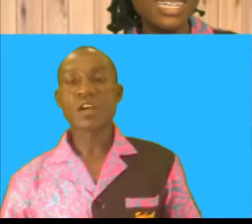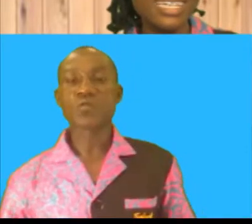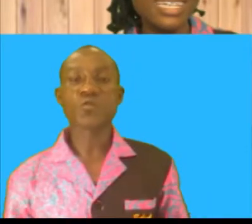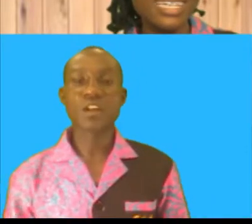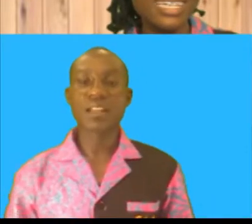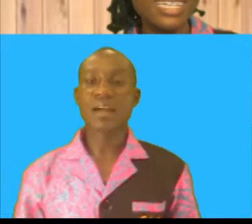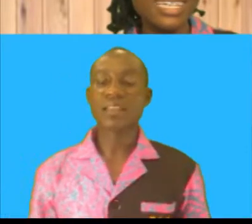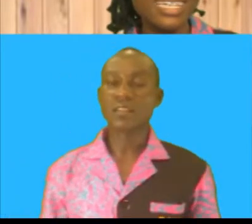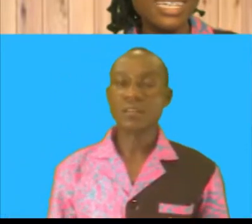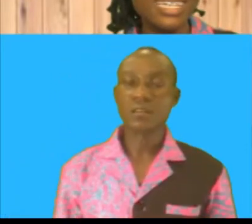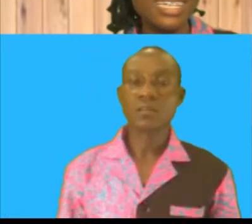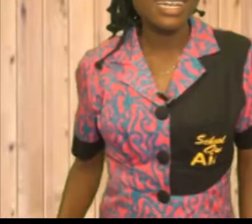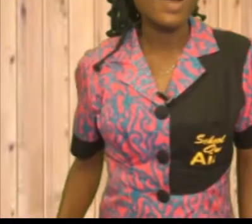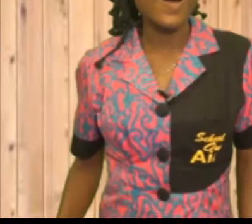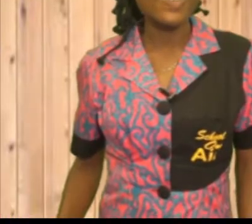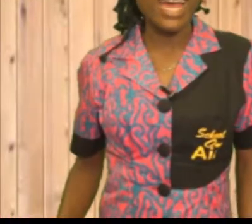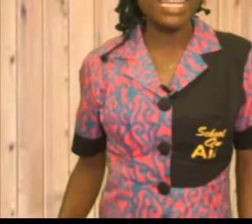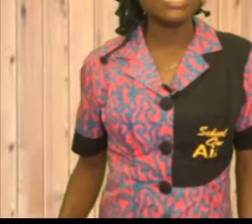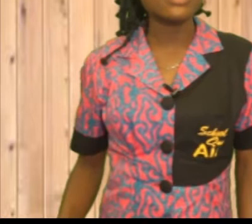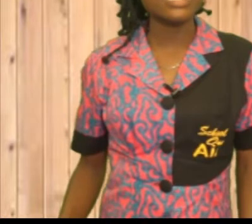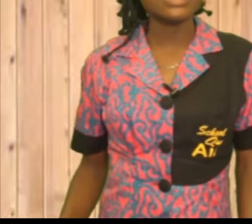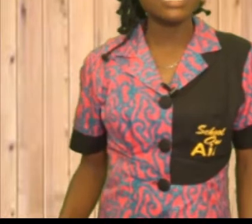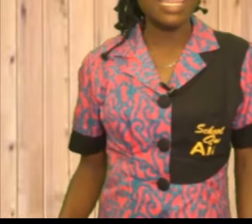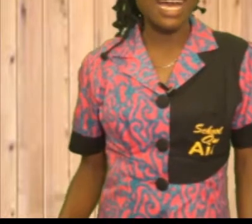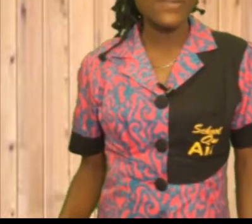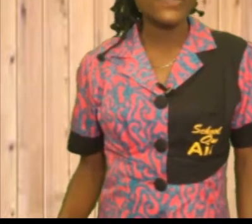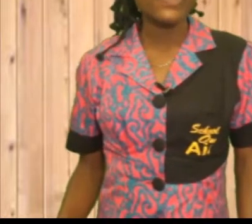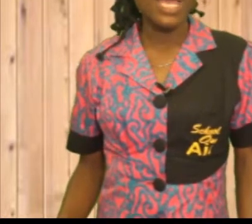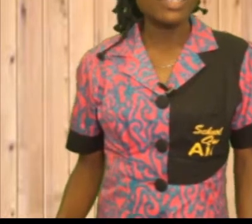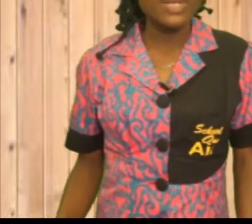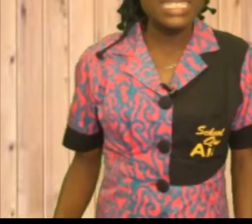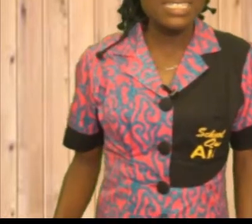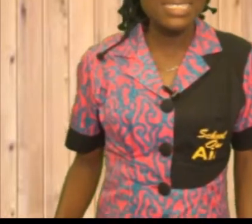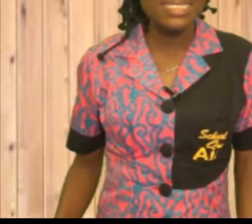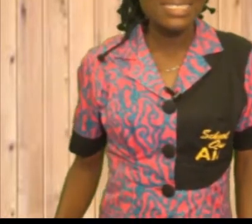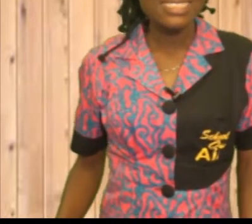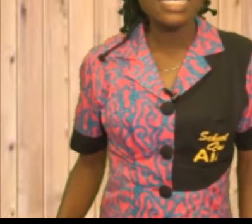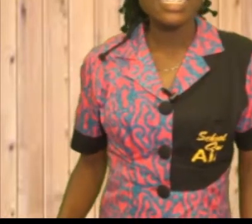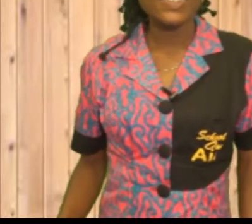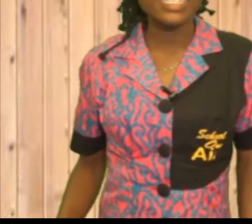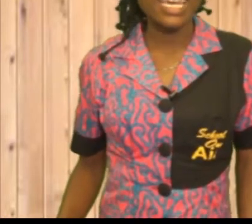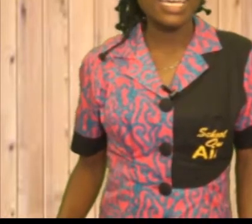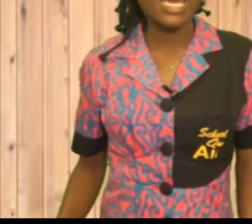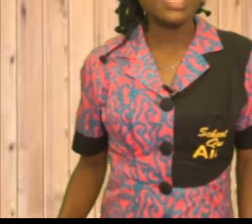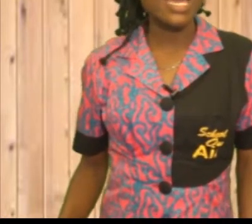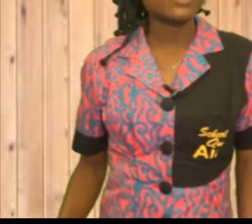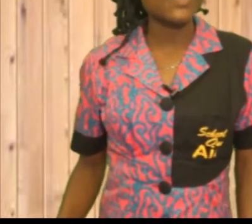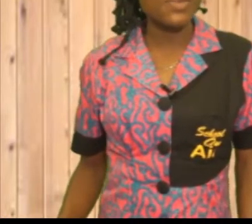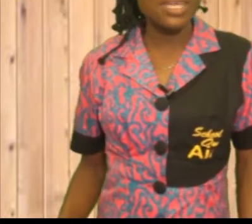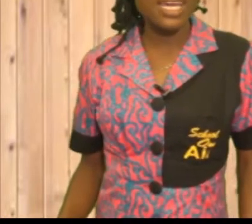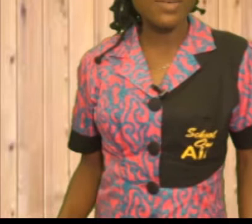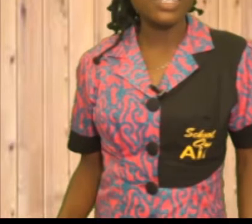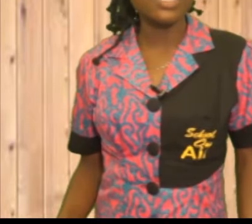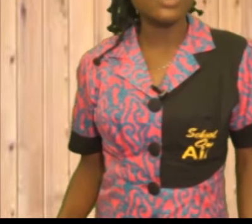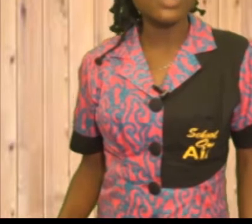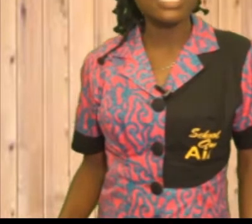za ku so ku rera tare da ni? All right, let's do this together. Are you ready? Okay, at the count of